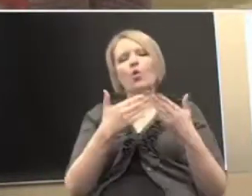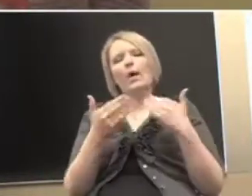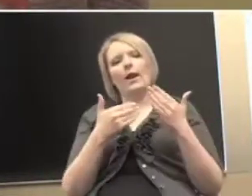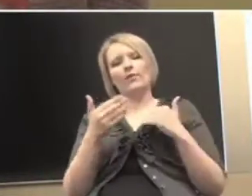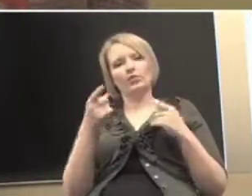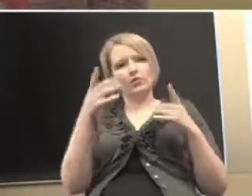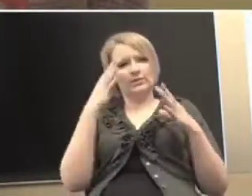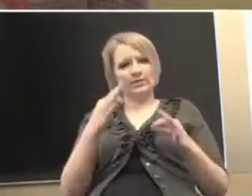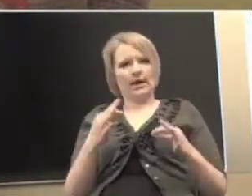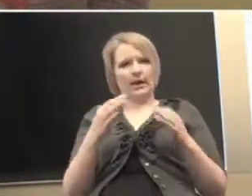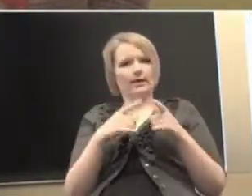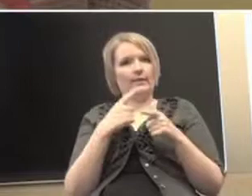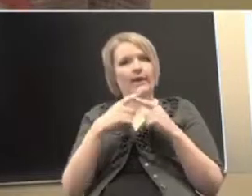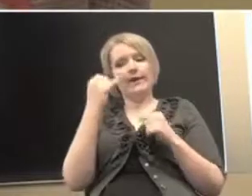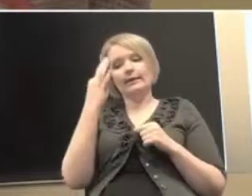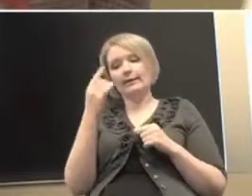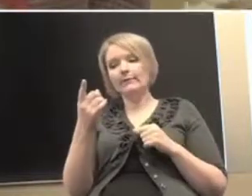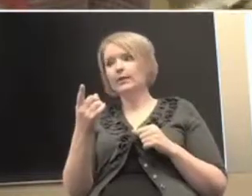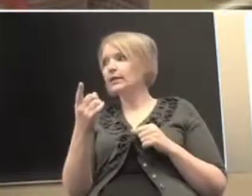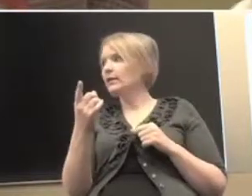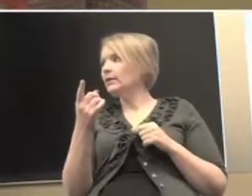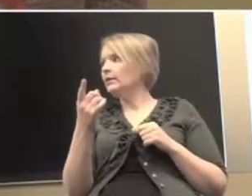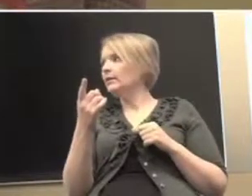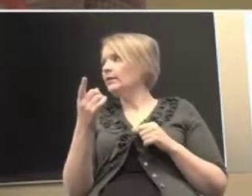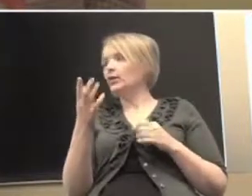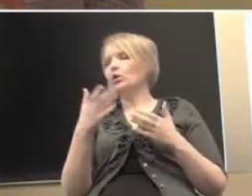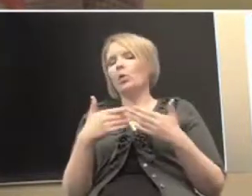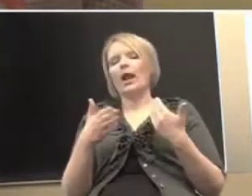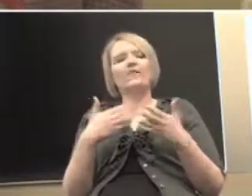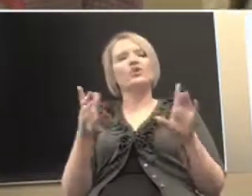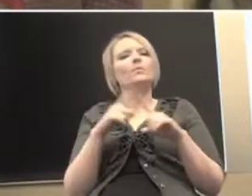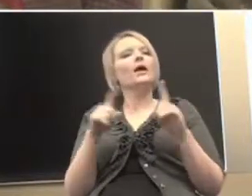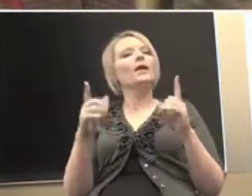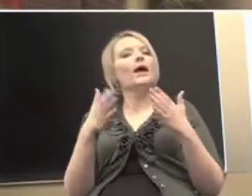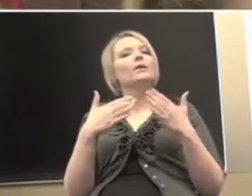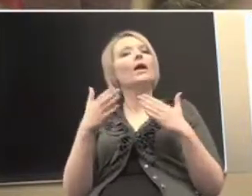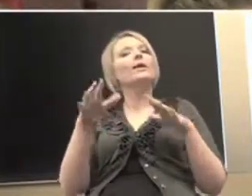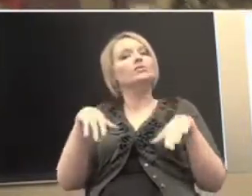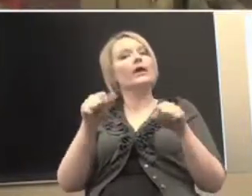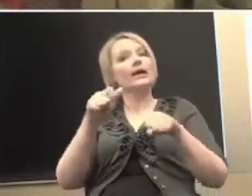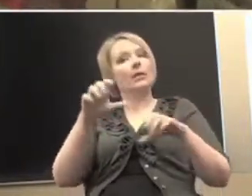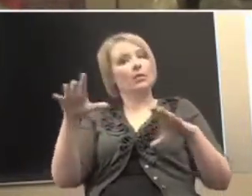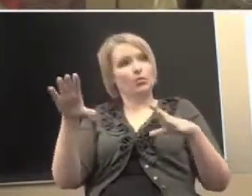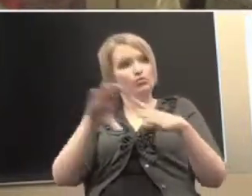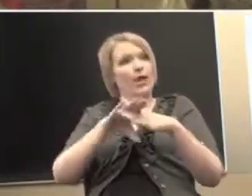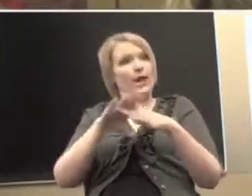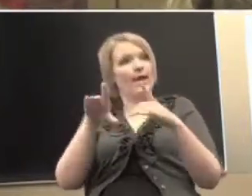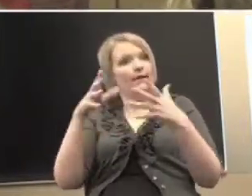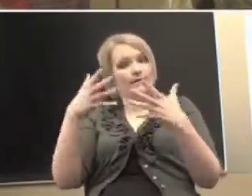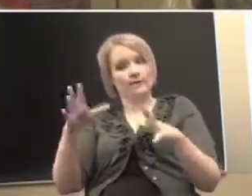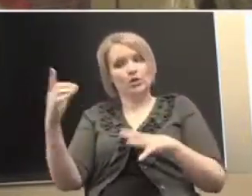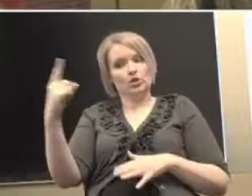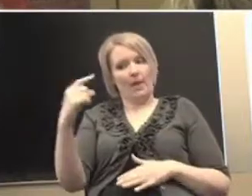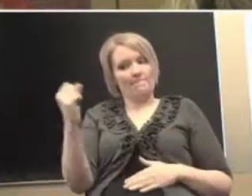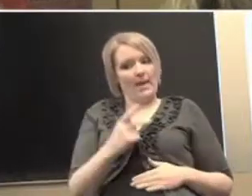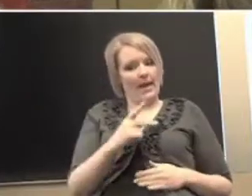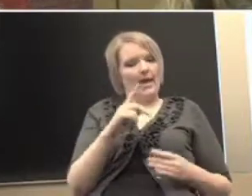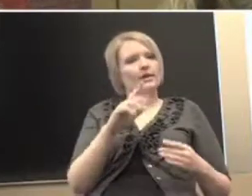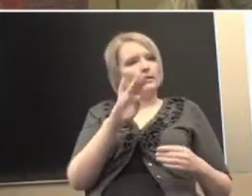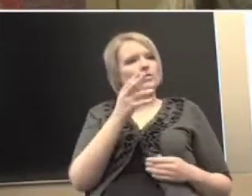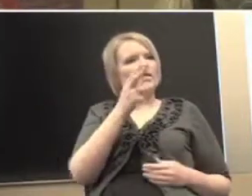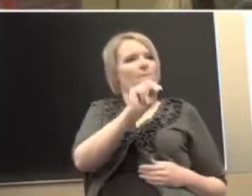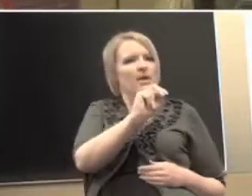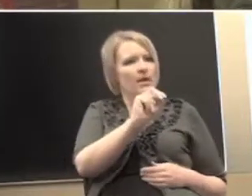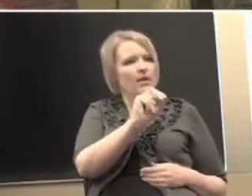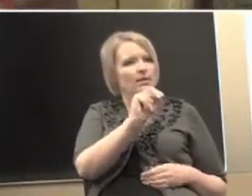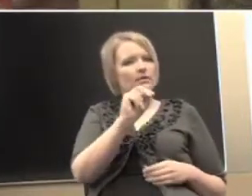you decide. And then if you have a sensory room, like they were talking, whatever. Anyway, they go take the break and then come back, but then come back to the bin. So it's